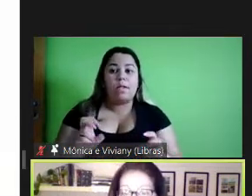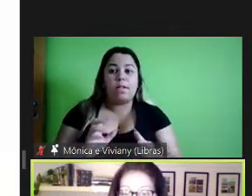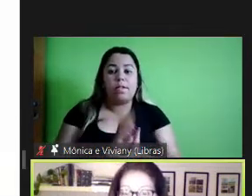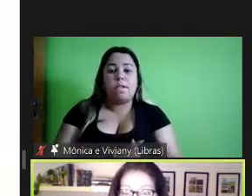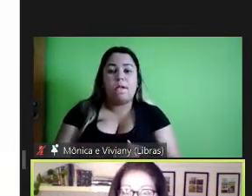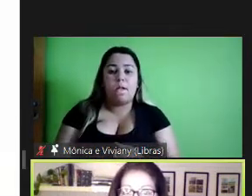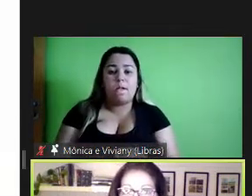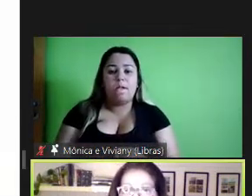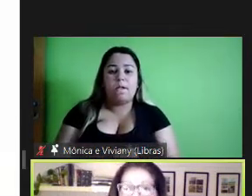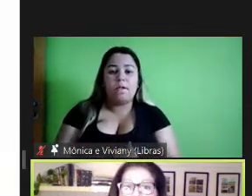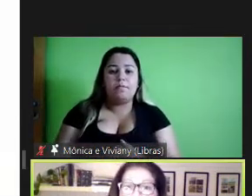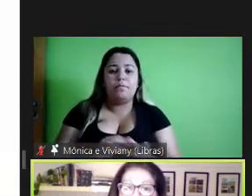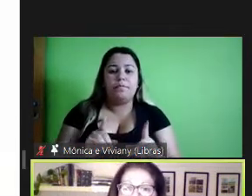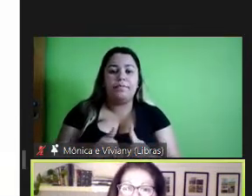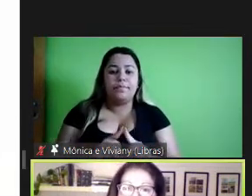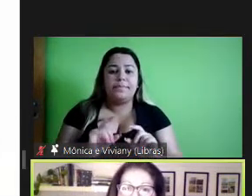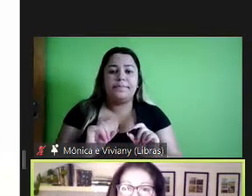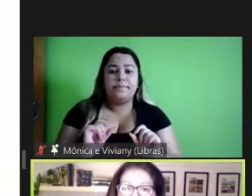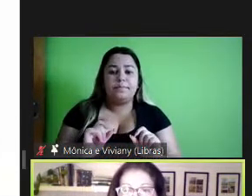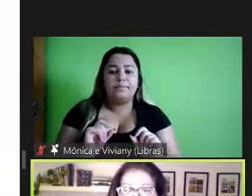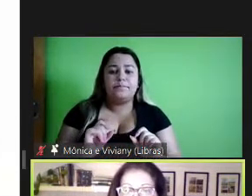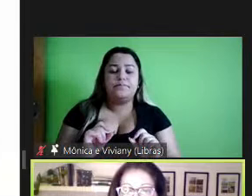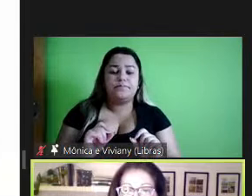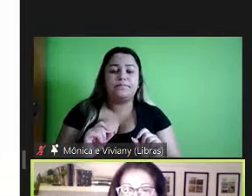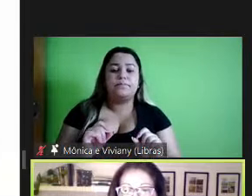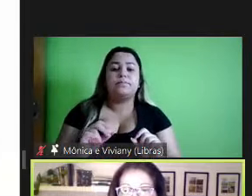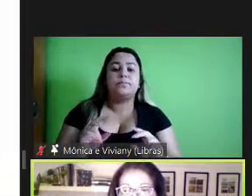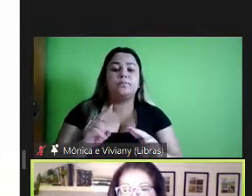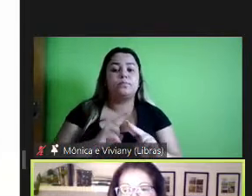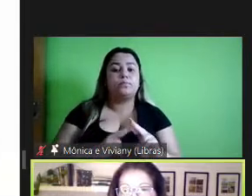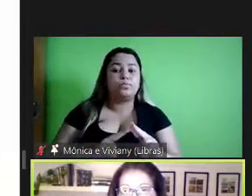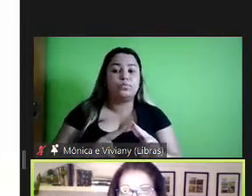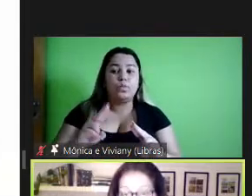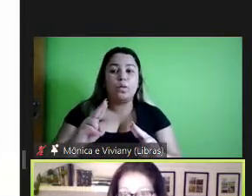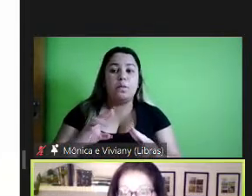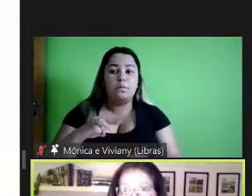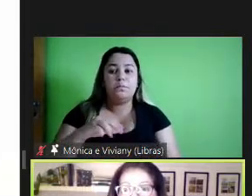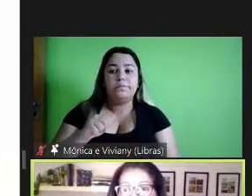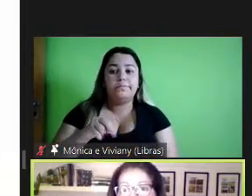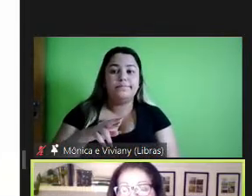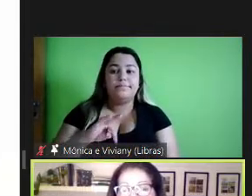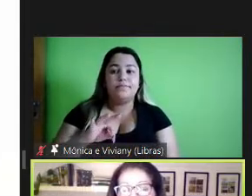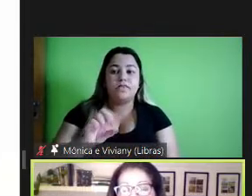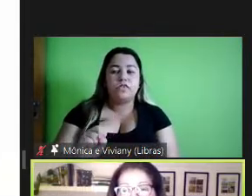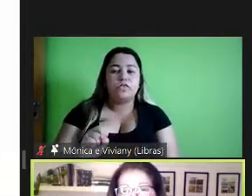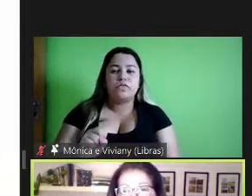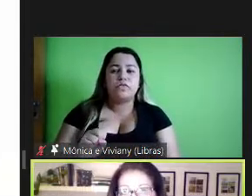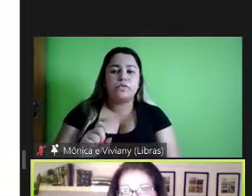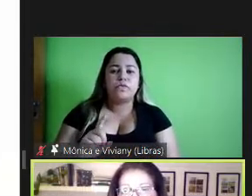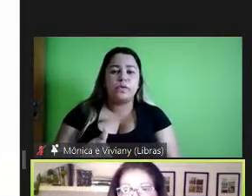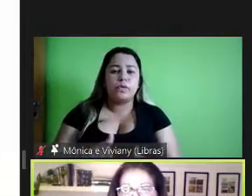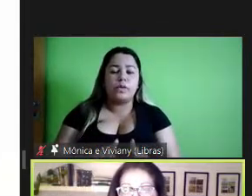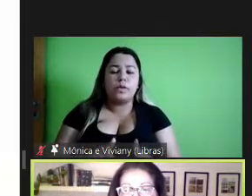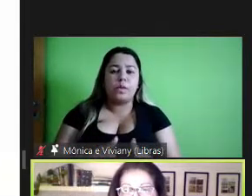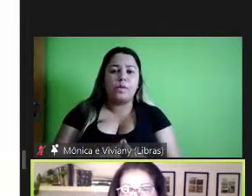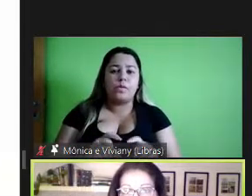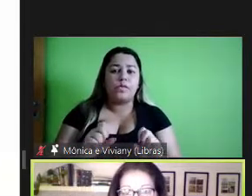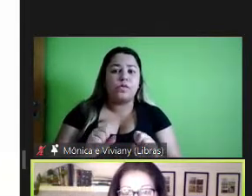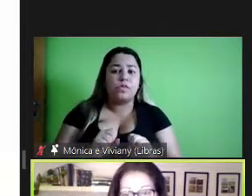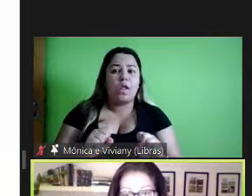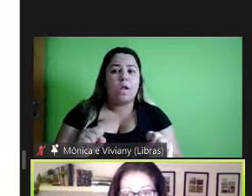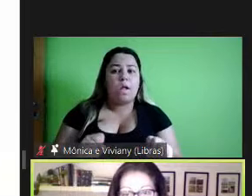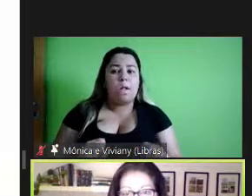at McMaster University, who helped us implement a systematic review of the literature and to develop recommendations based on the